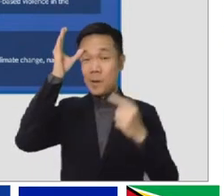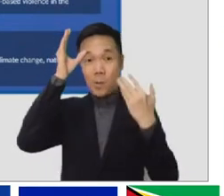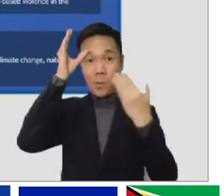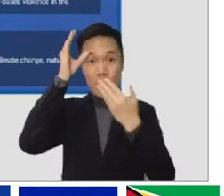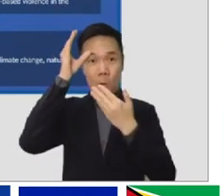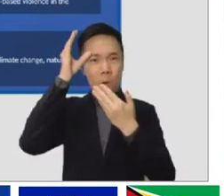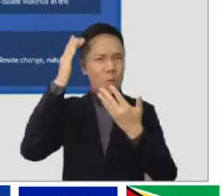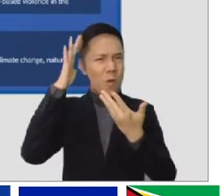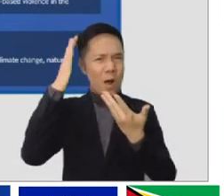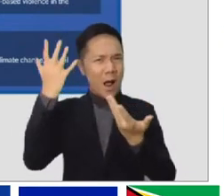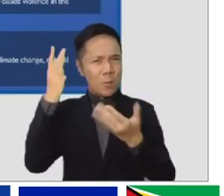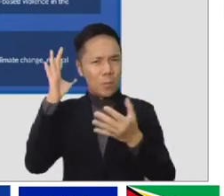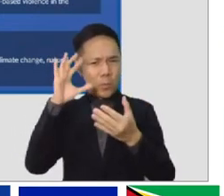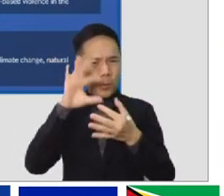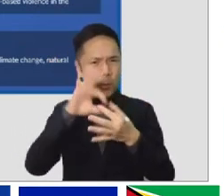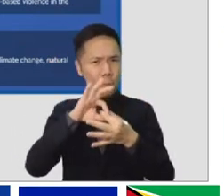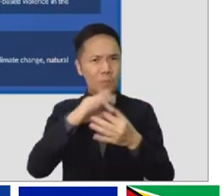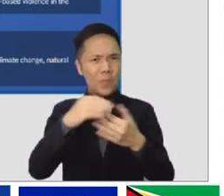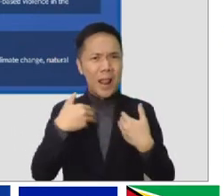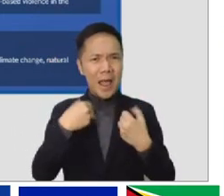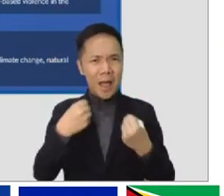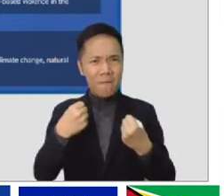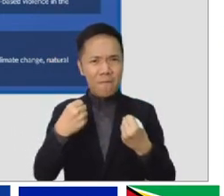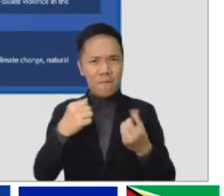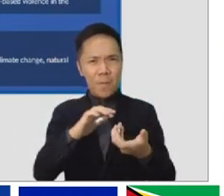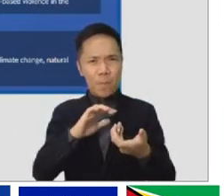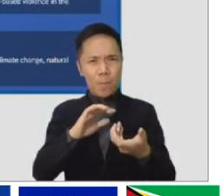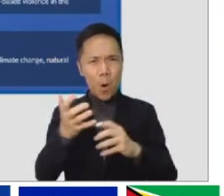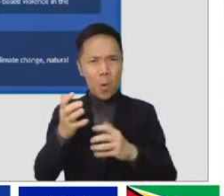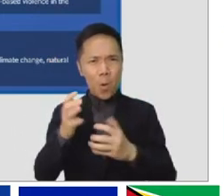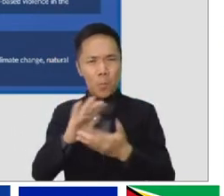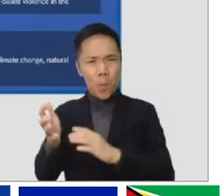in the Latin American and Caribbean region?